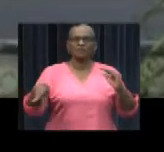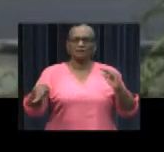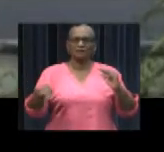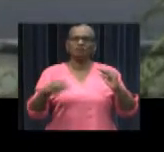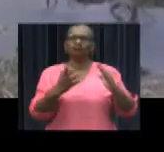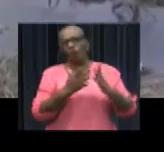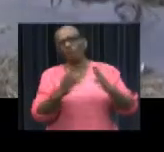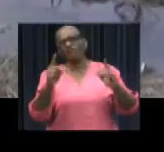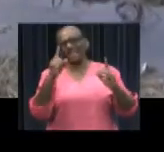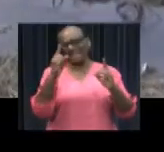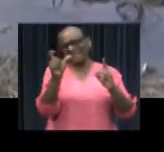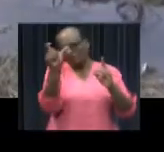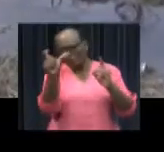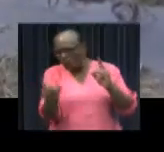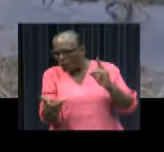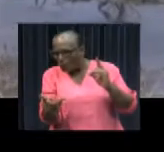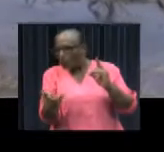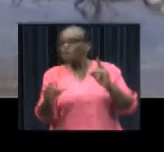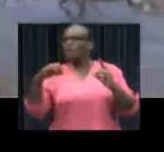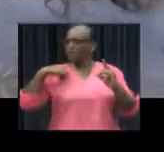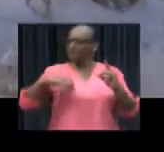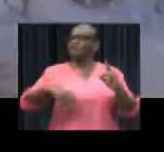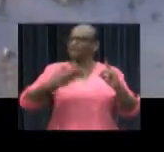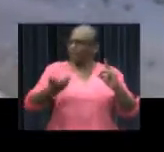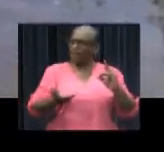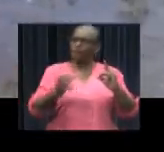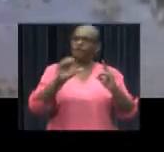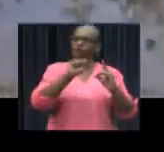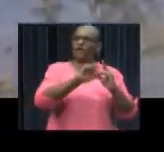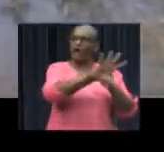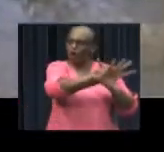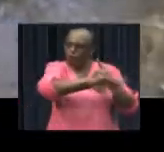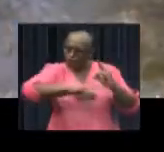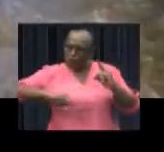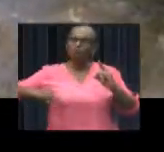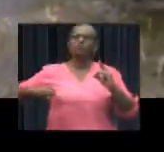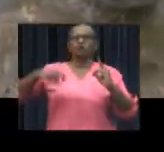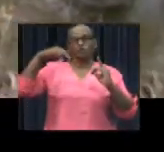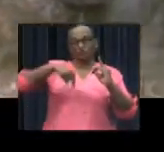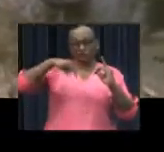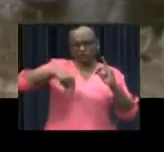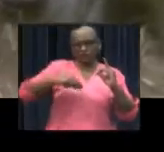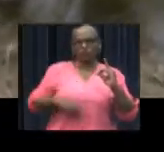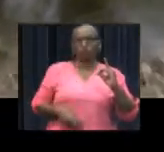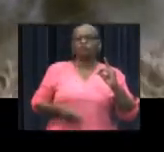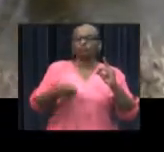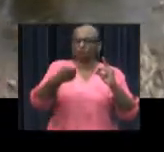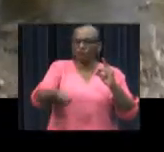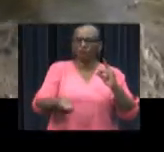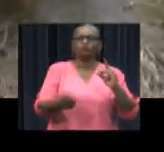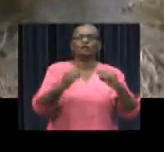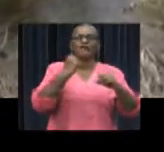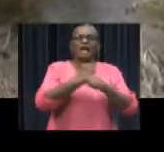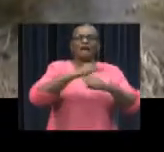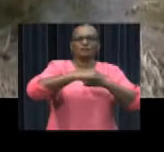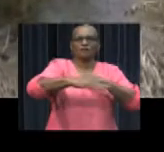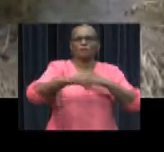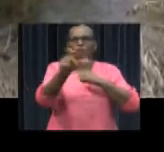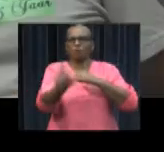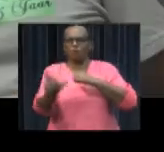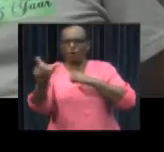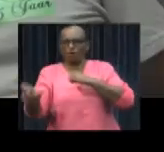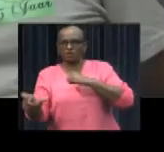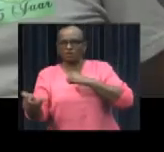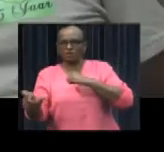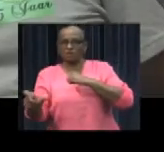and Fisheries, LFFA, Lekram Surjan, who has taken over the helm at the ministry since